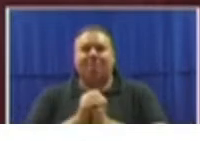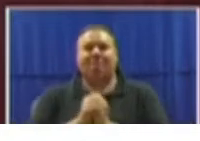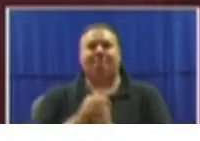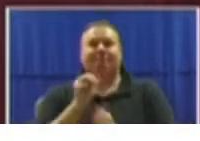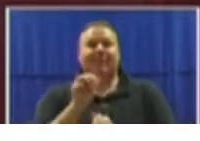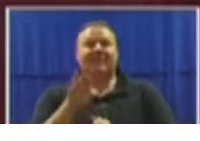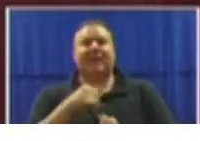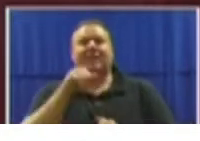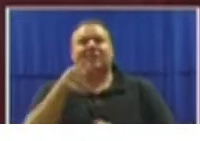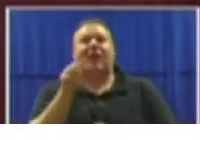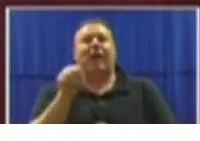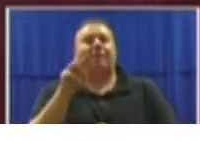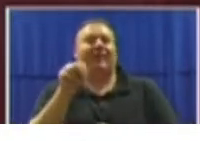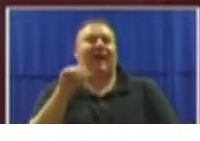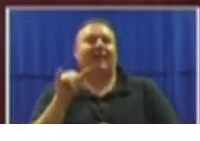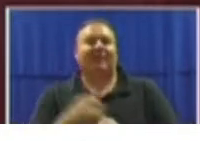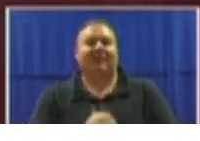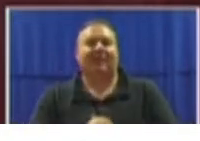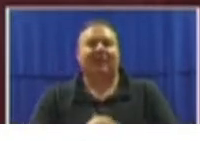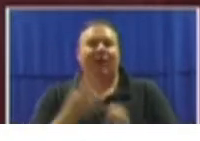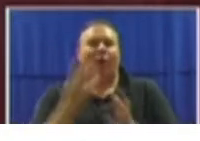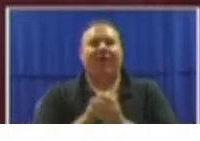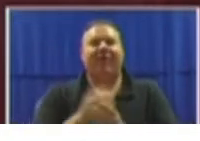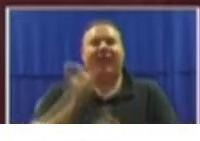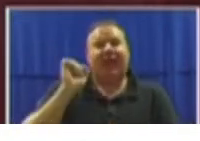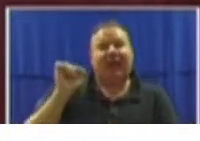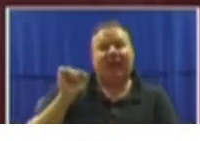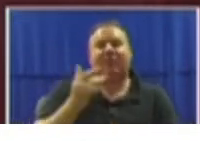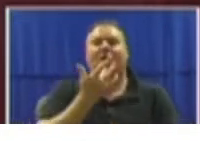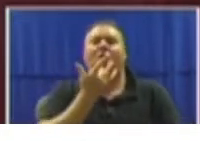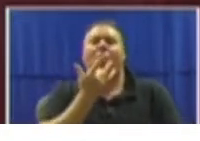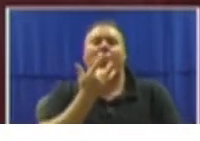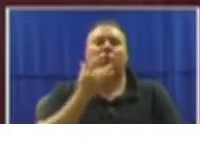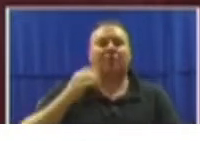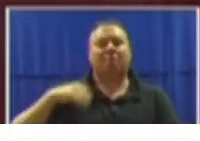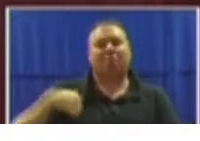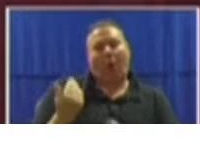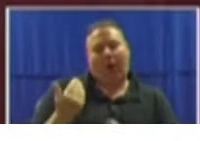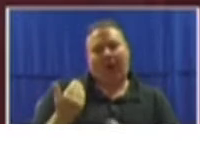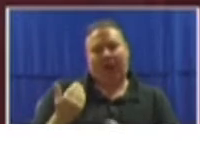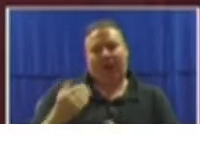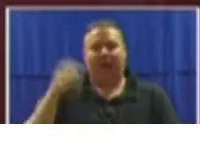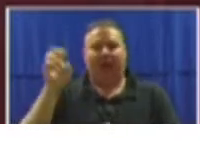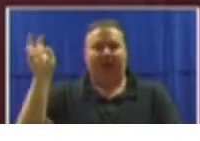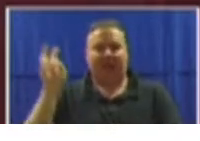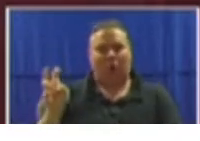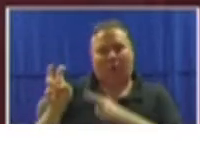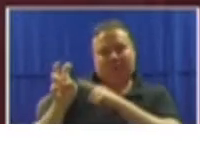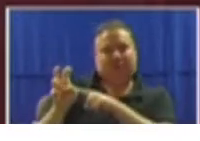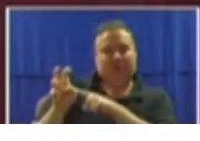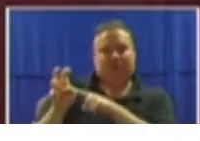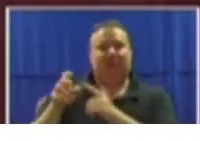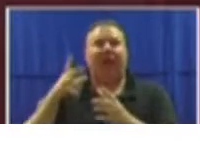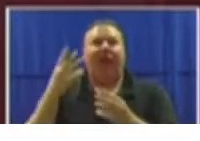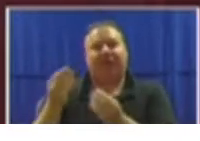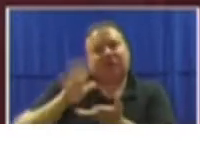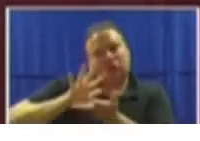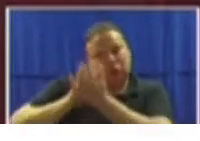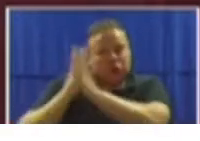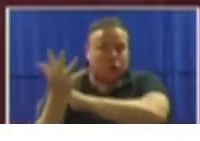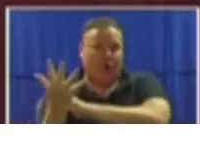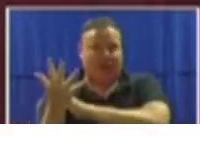With his golden boy at ESCOM, they have destroyed it